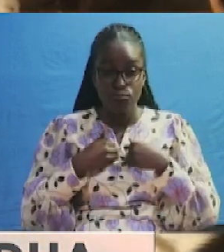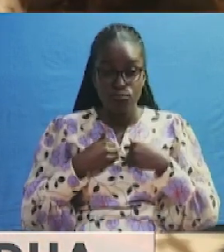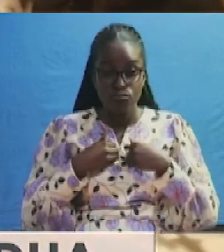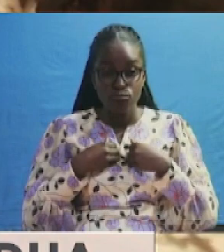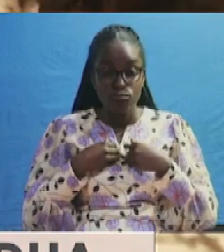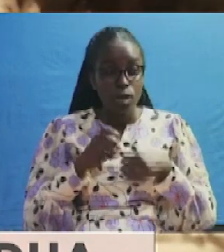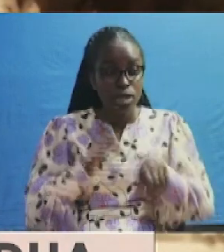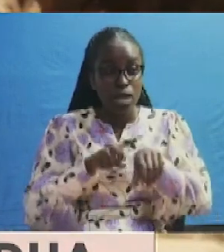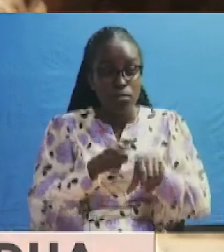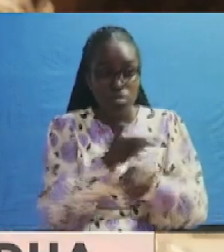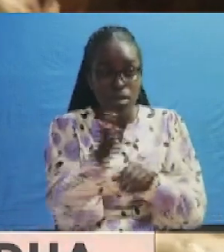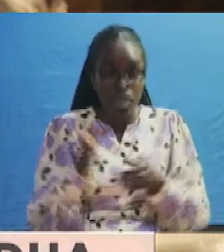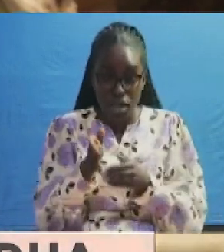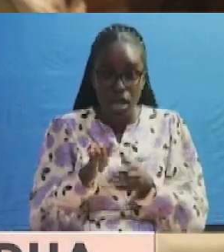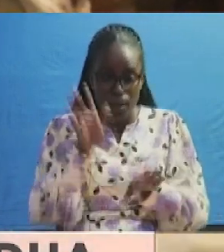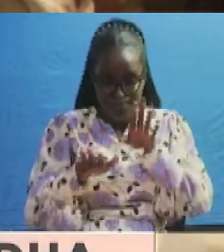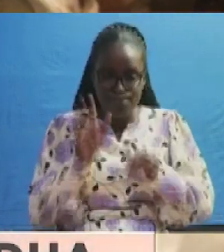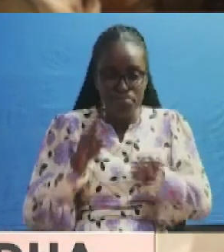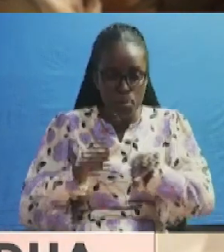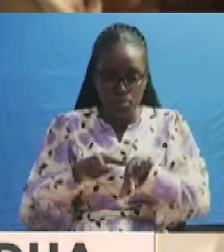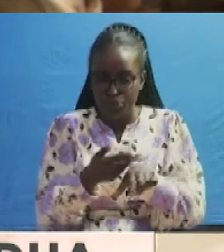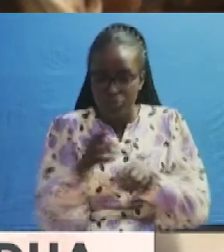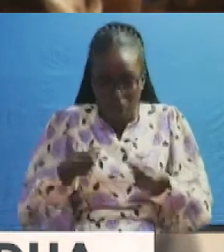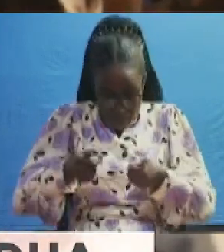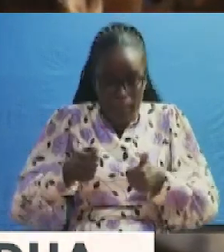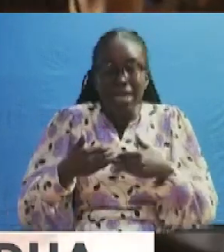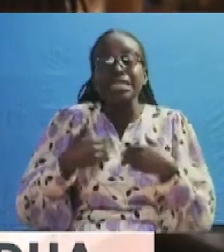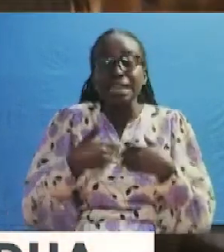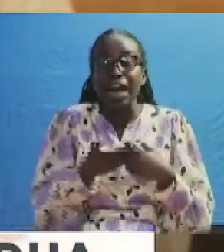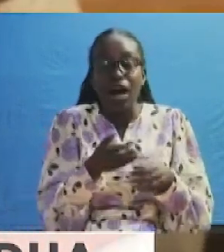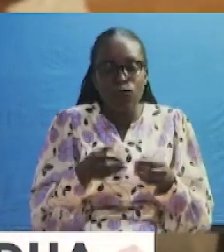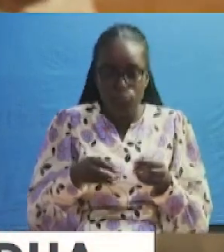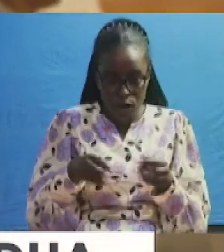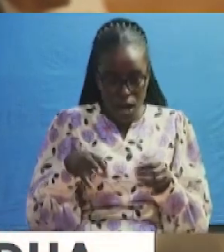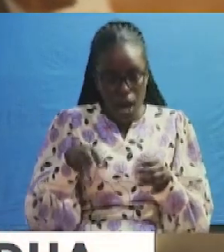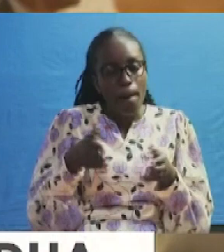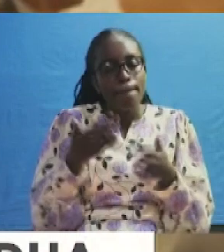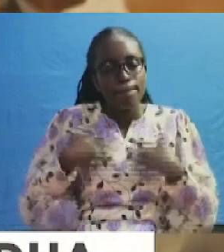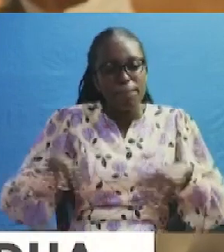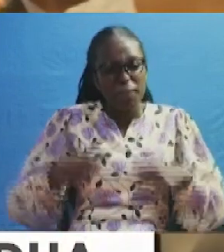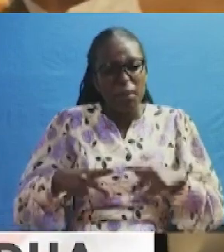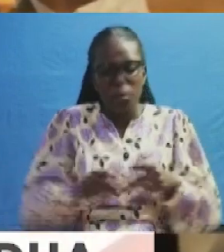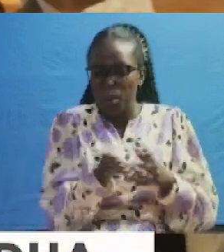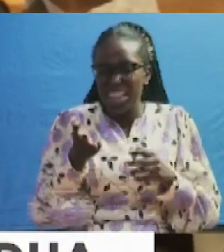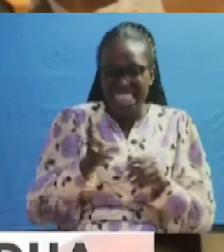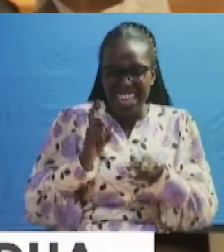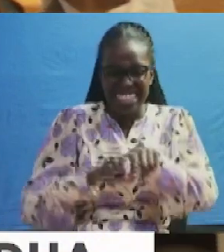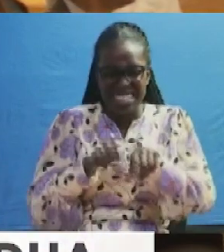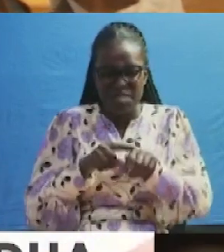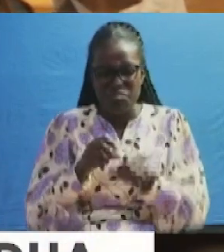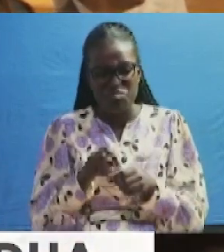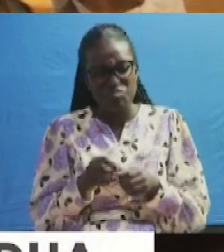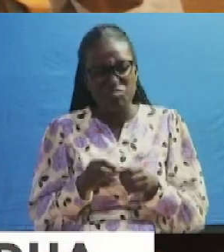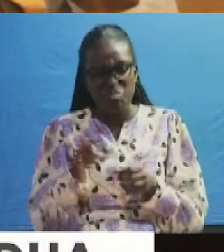Thugge pia amewataka watoa huduma za kifedha kuongeza ufahamu kwa wateja kuhusu aina mpya za kukabiliana na